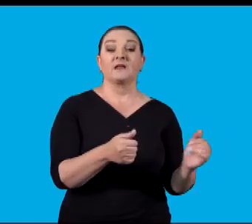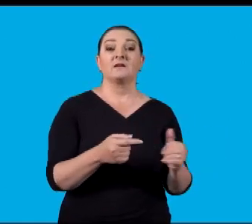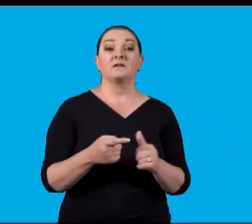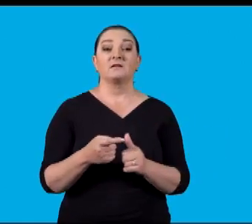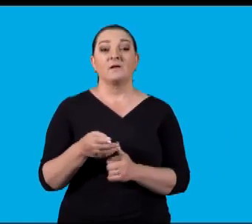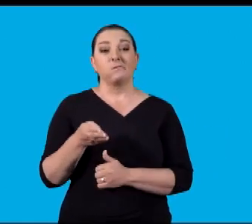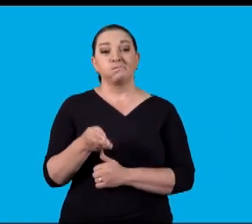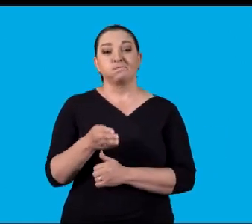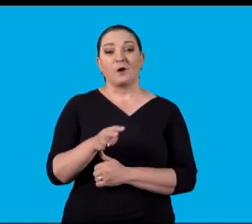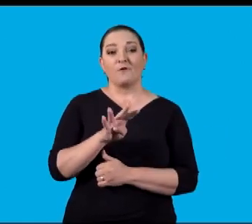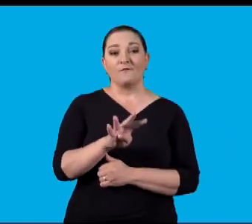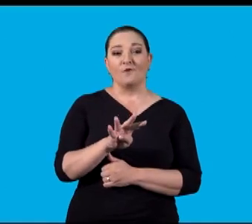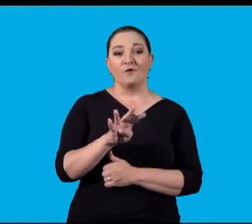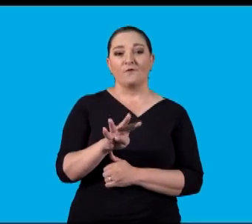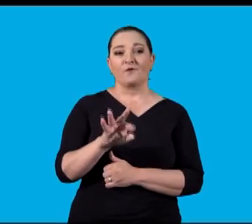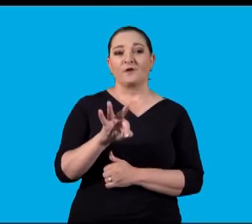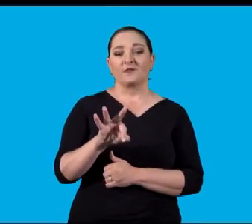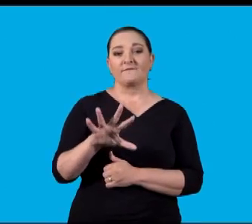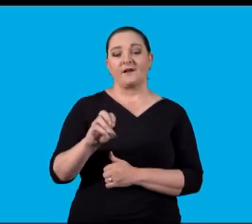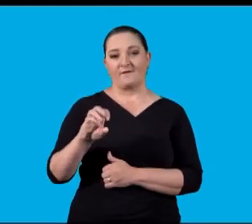get your